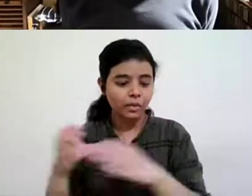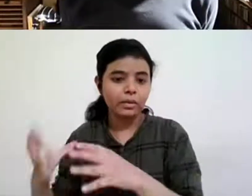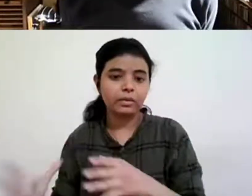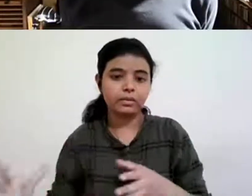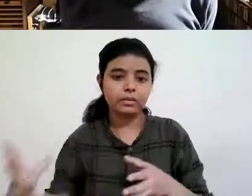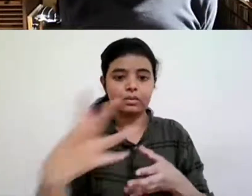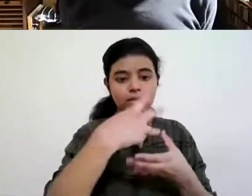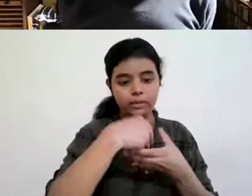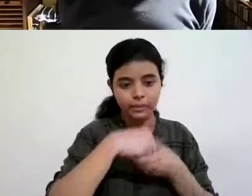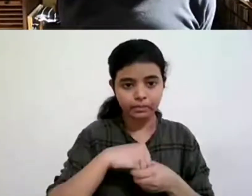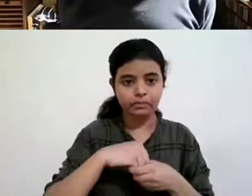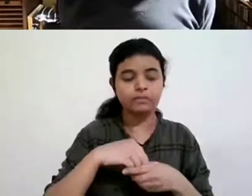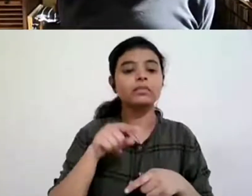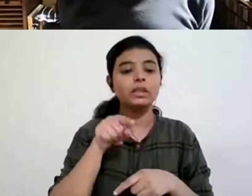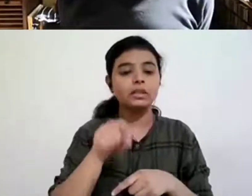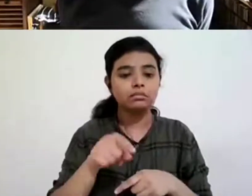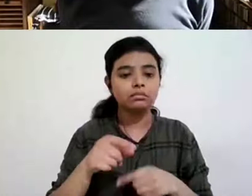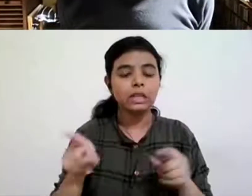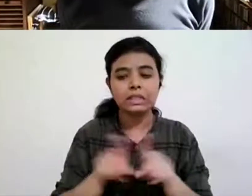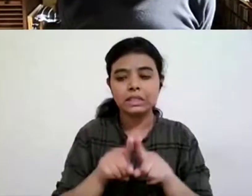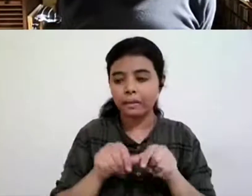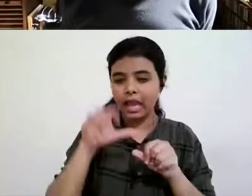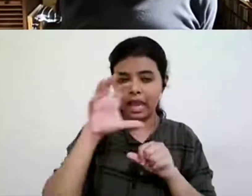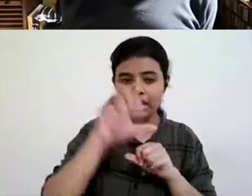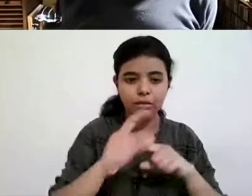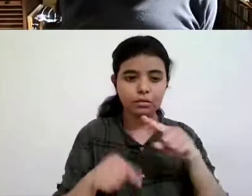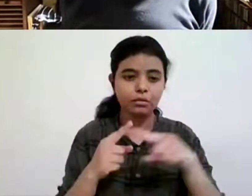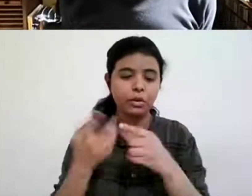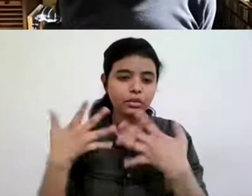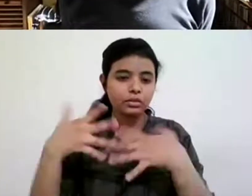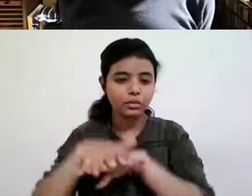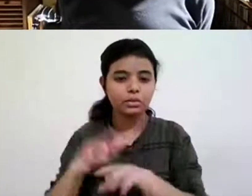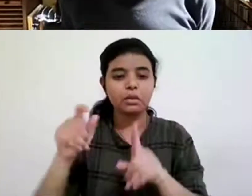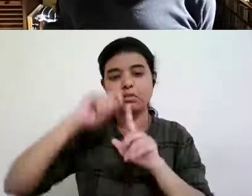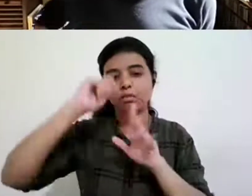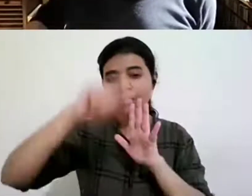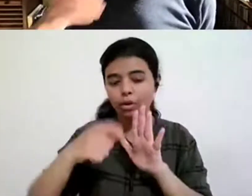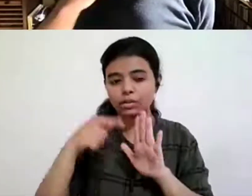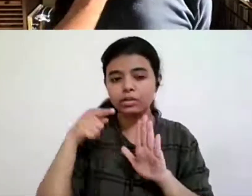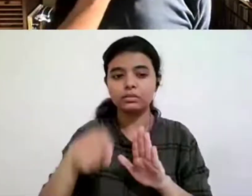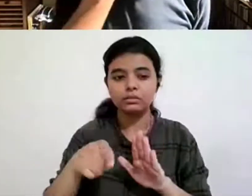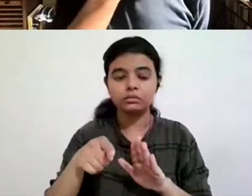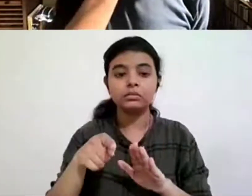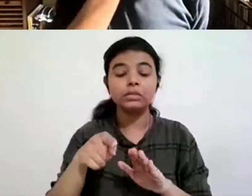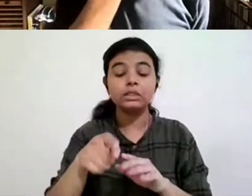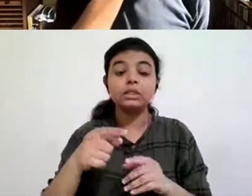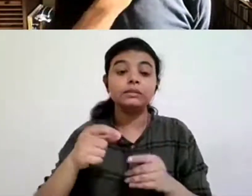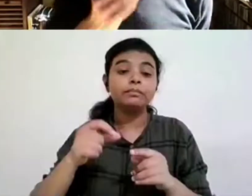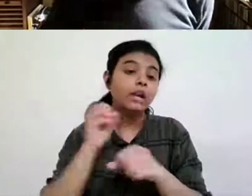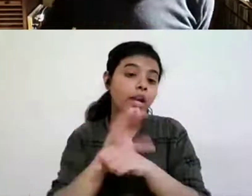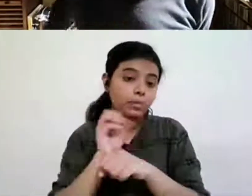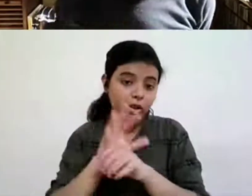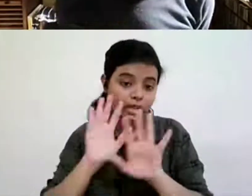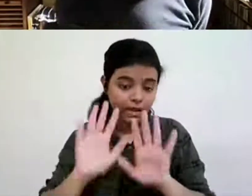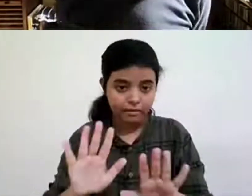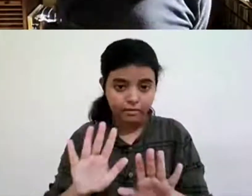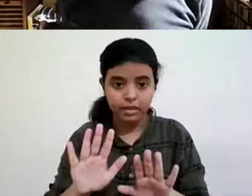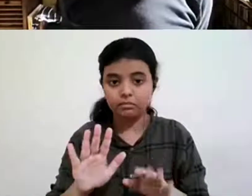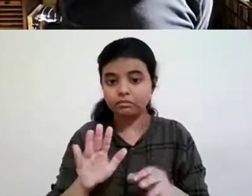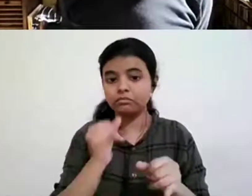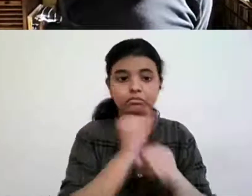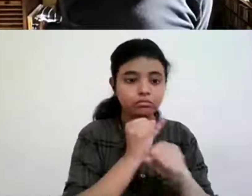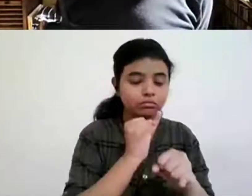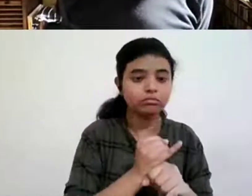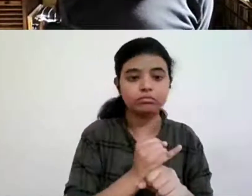the realization of accessible and inclusive design projects, he also advises institutions,